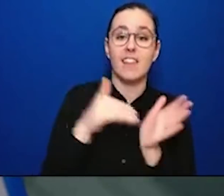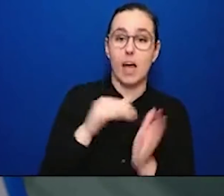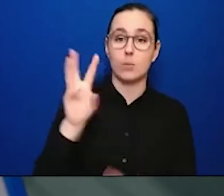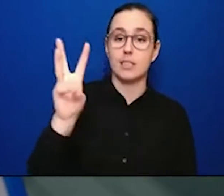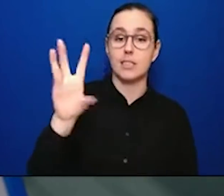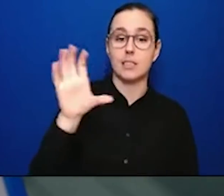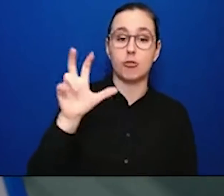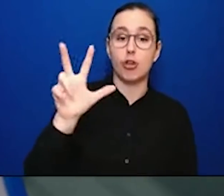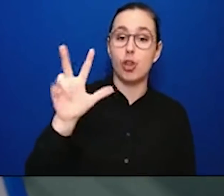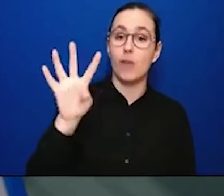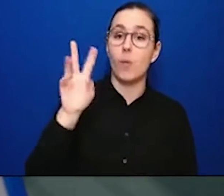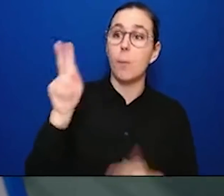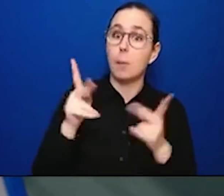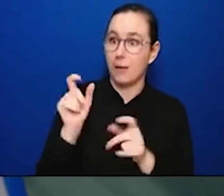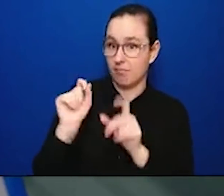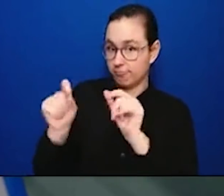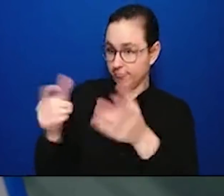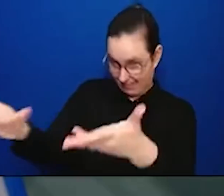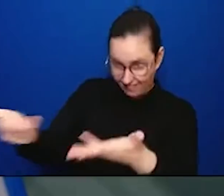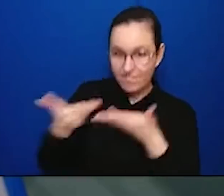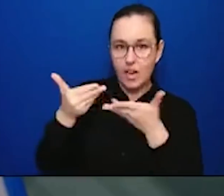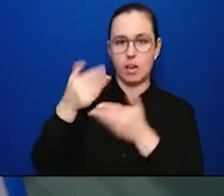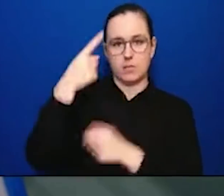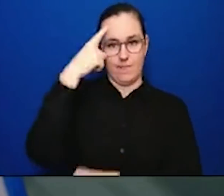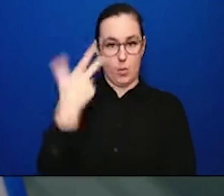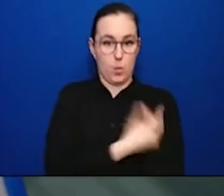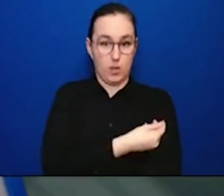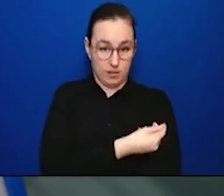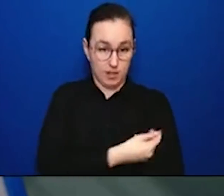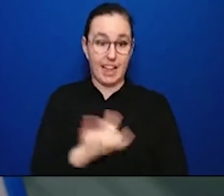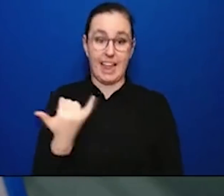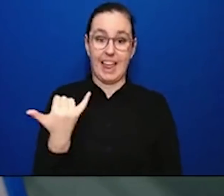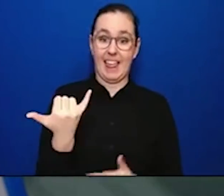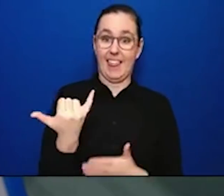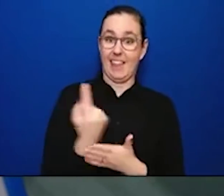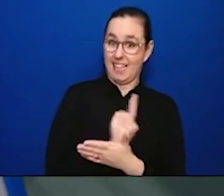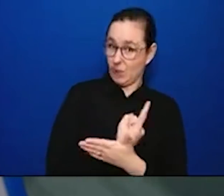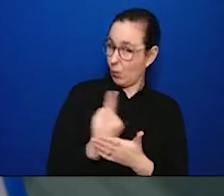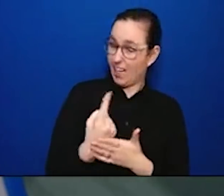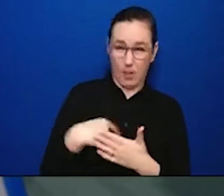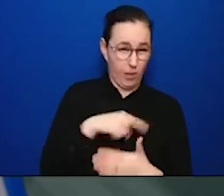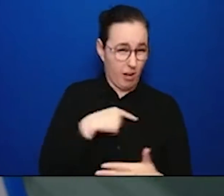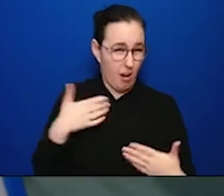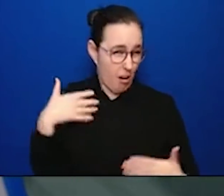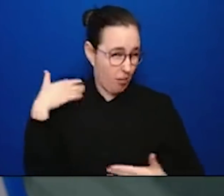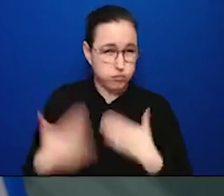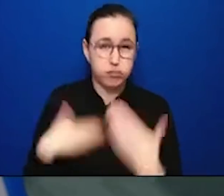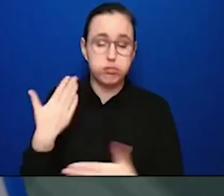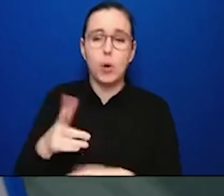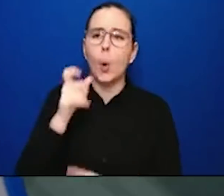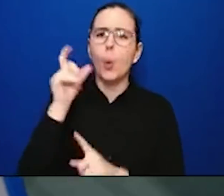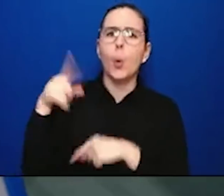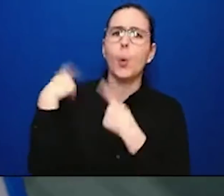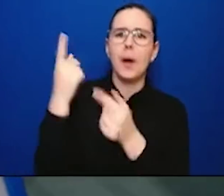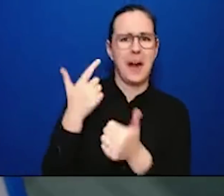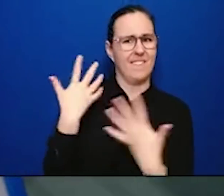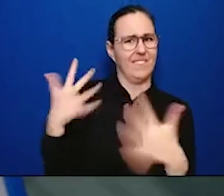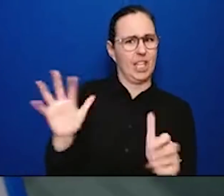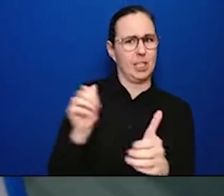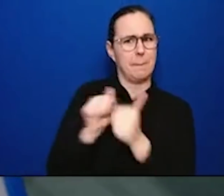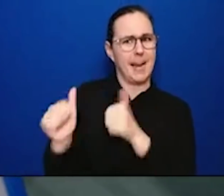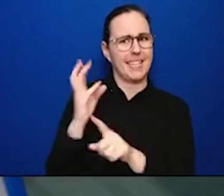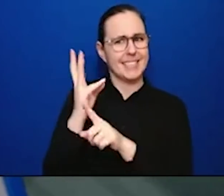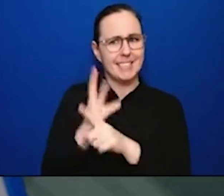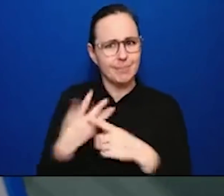rest of this week to clear all those by the end of this week. All those who have passed 6 months since their 2nd